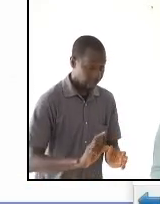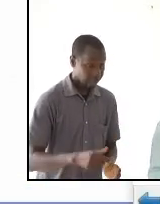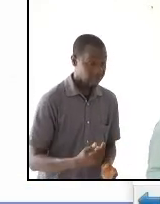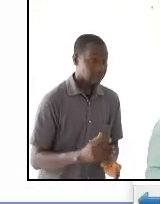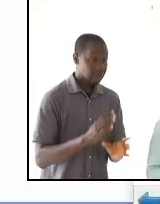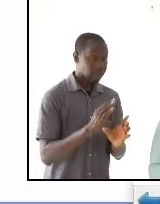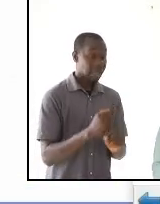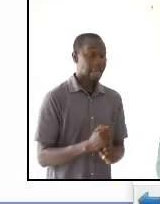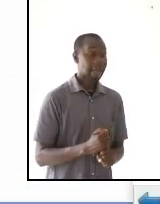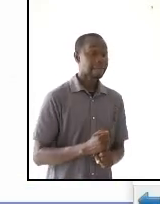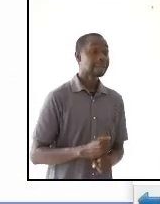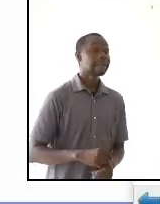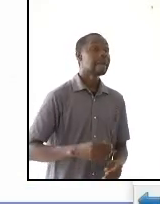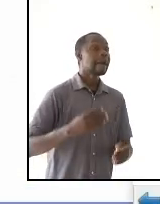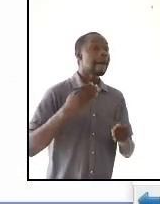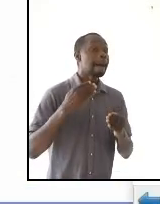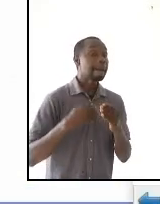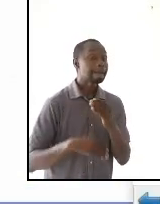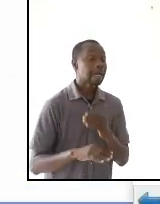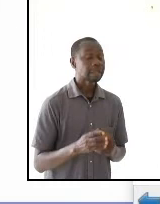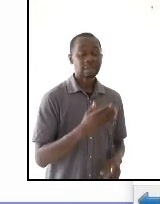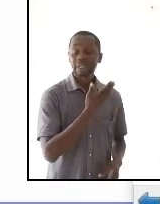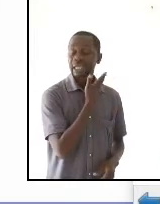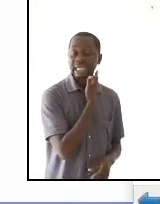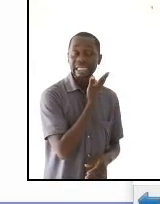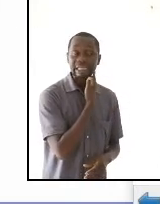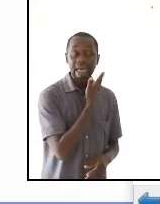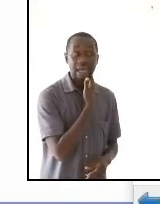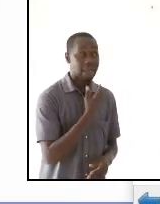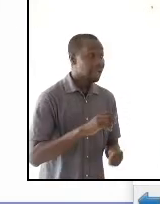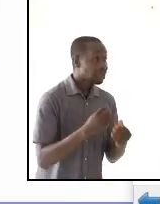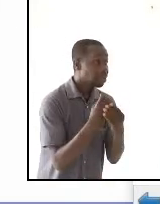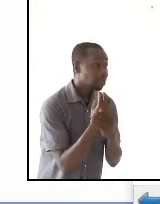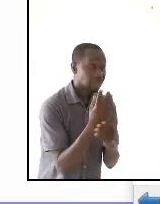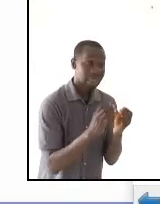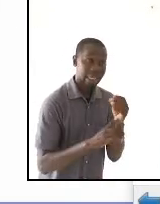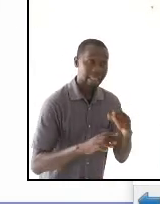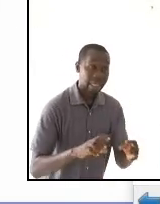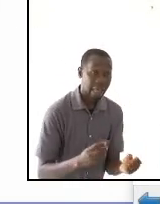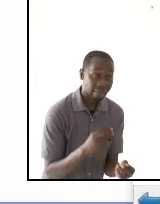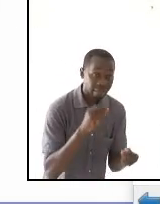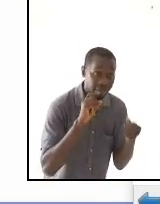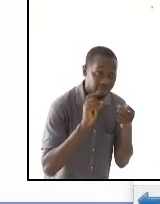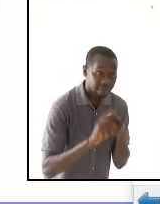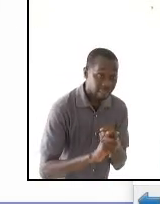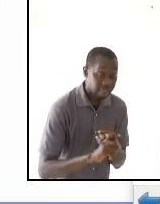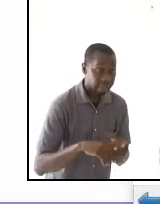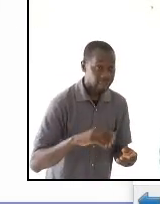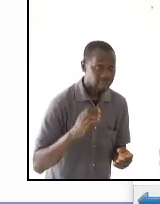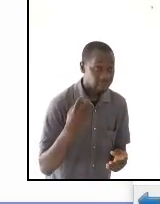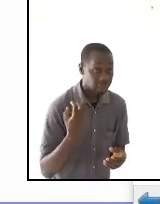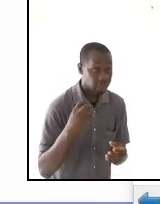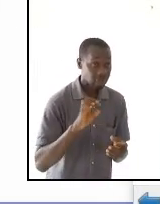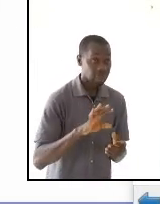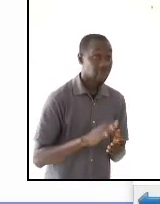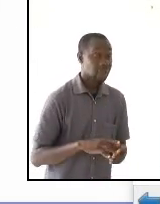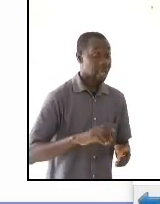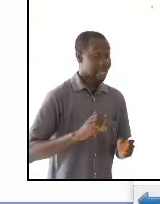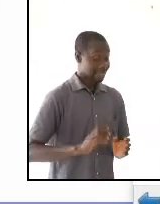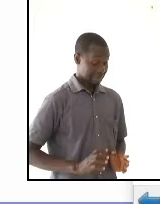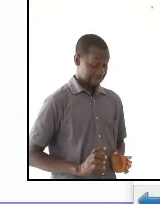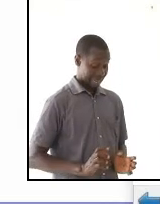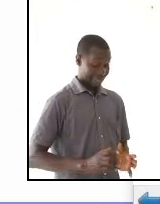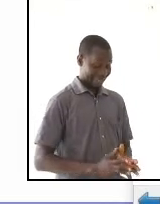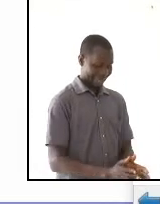to help birth to be easier, because if the bones are joined in a fixed situation, in some instances, the birth canal is very